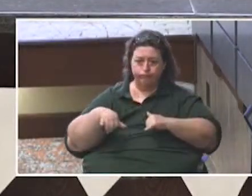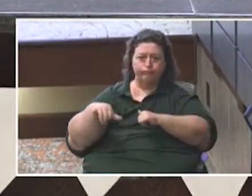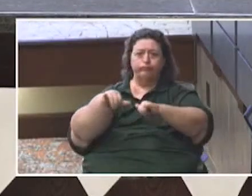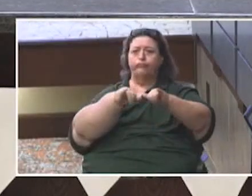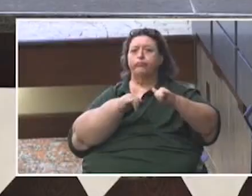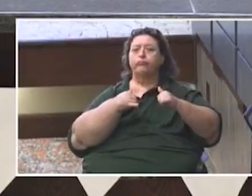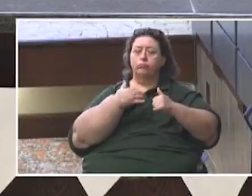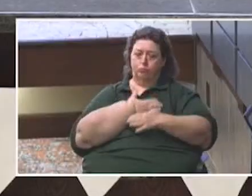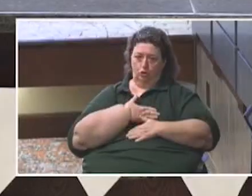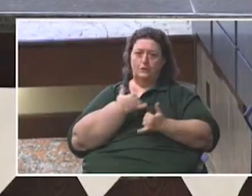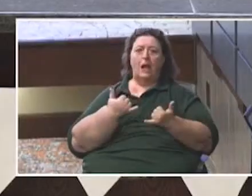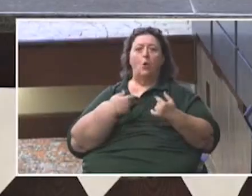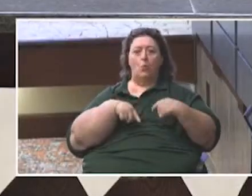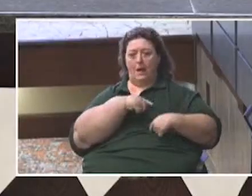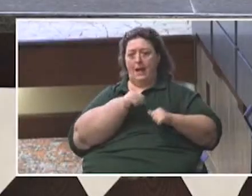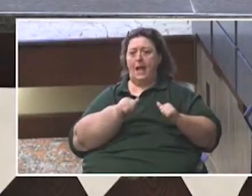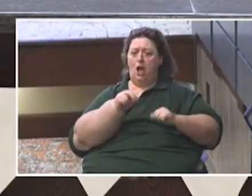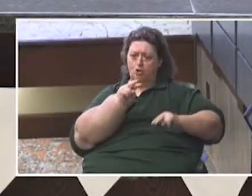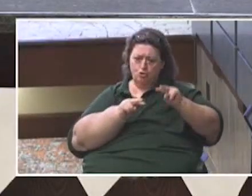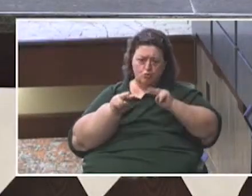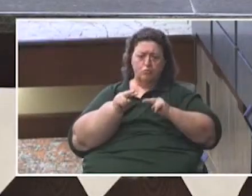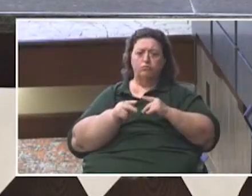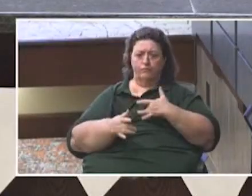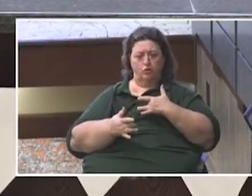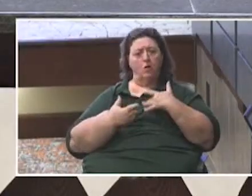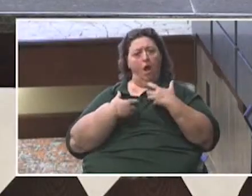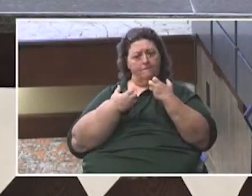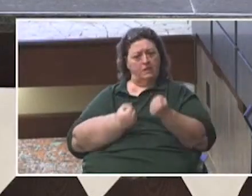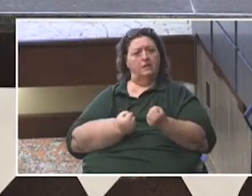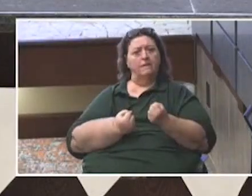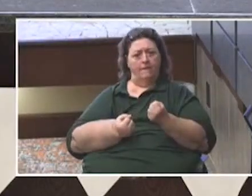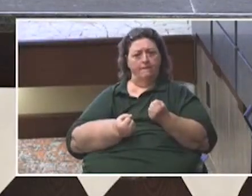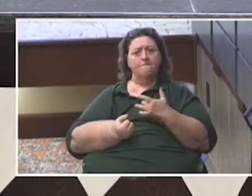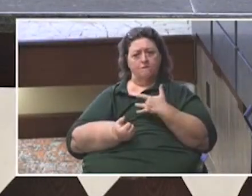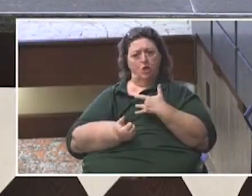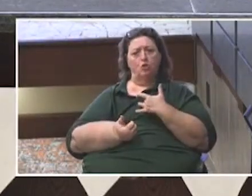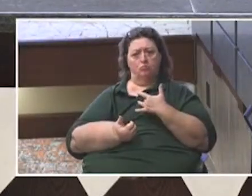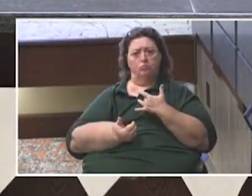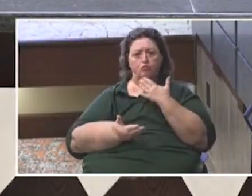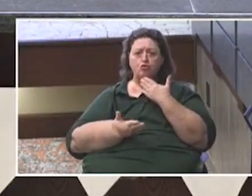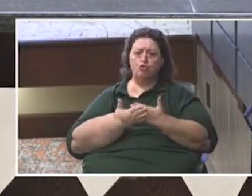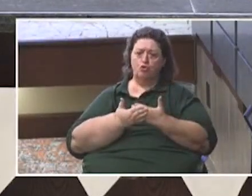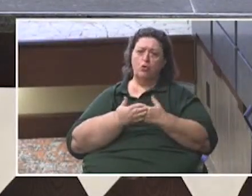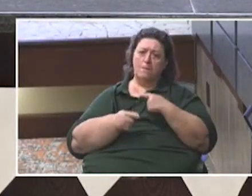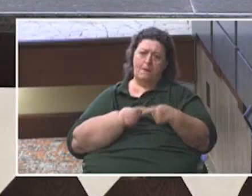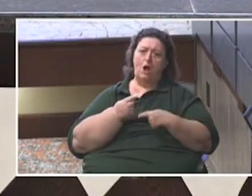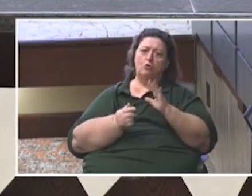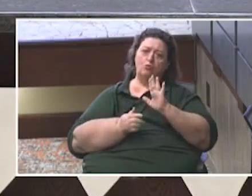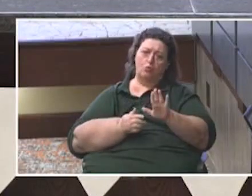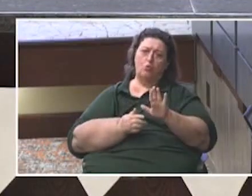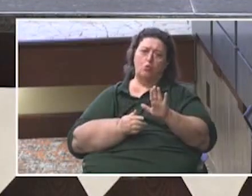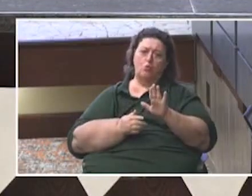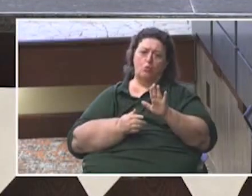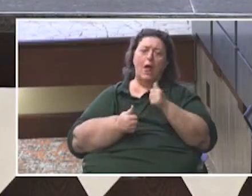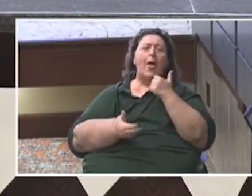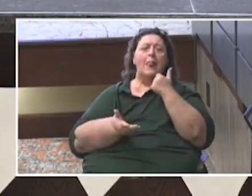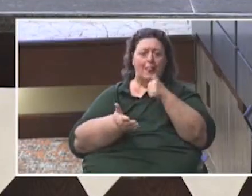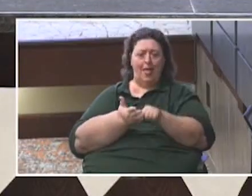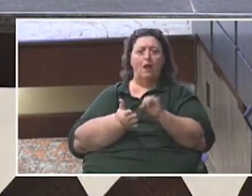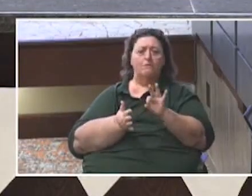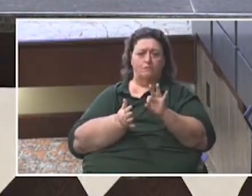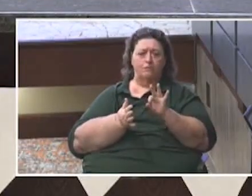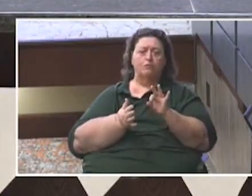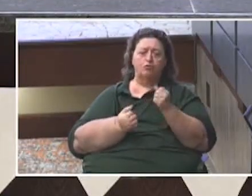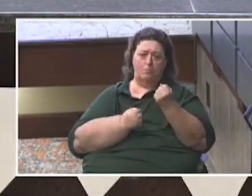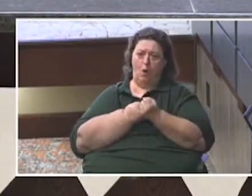look at this in confidence and feeling good about the letters of support, because I know that was sort of